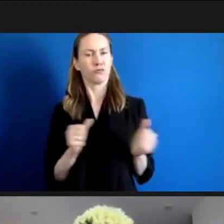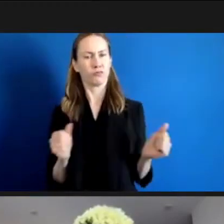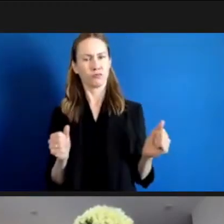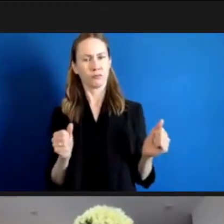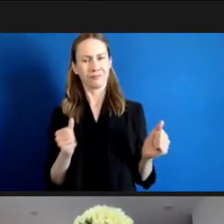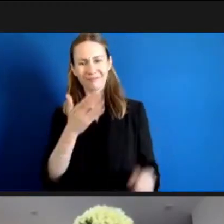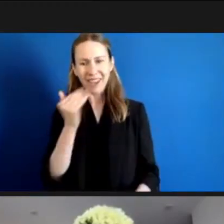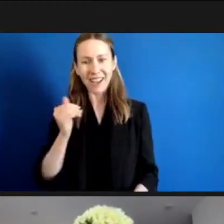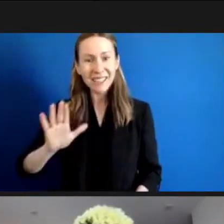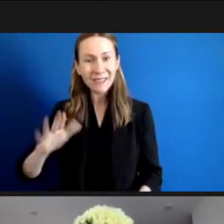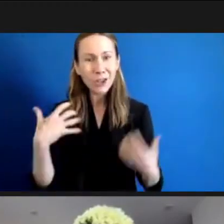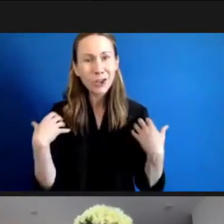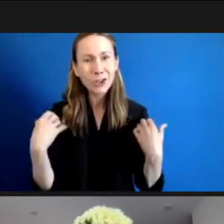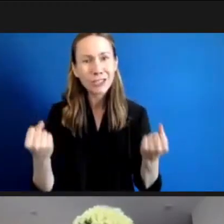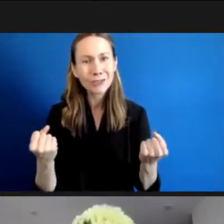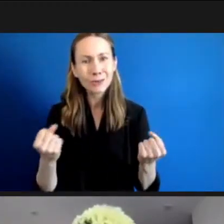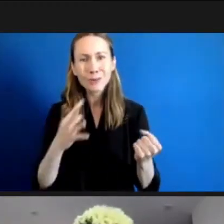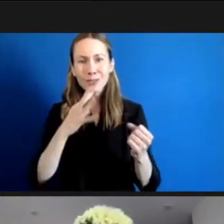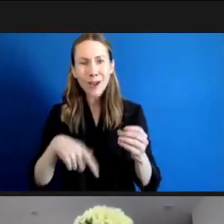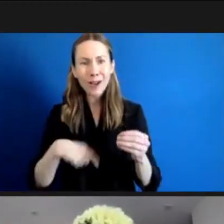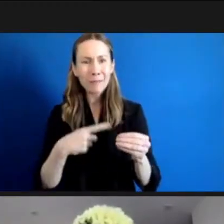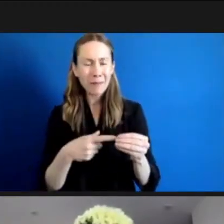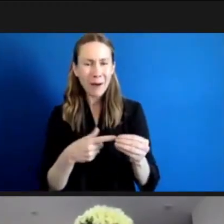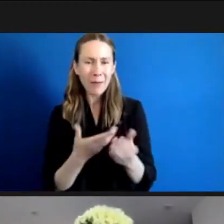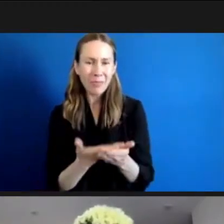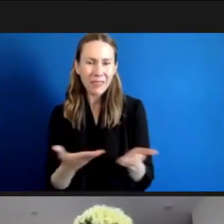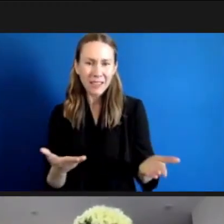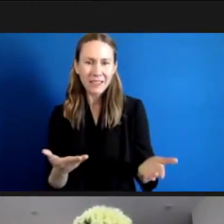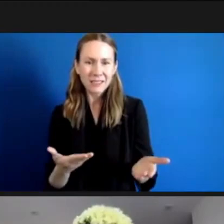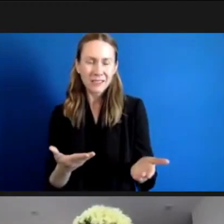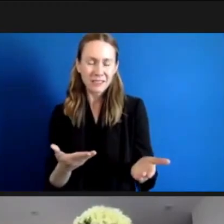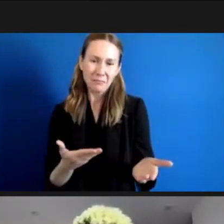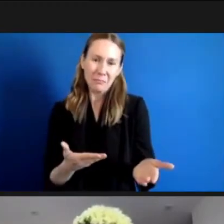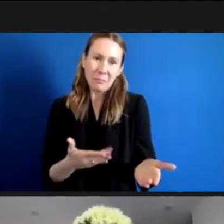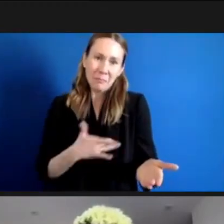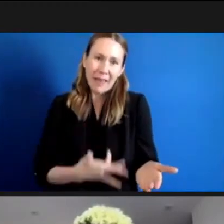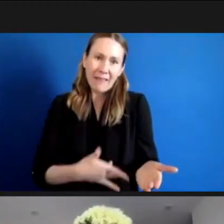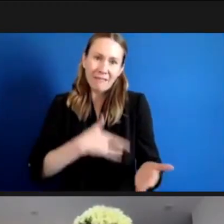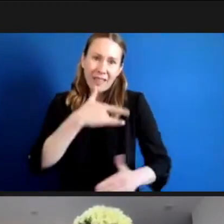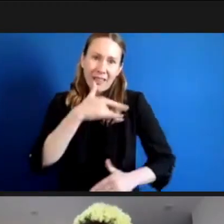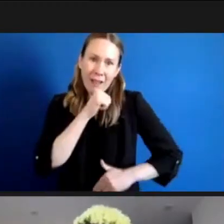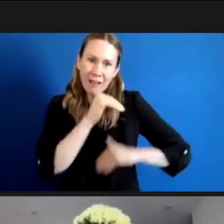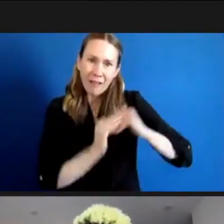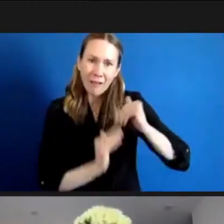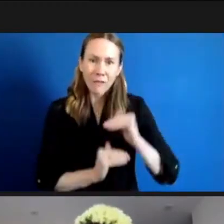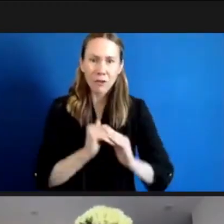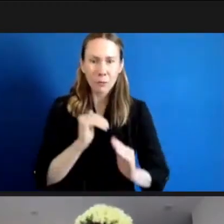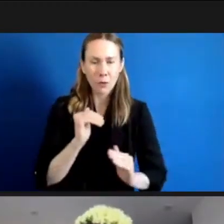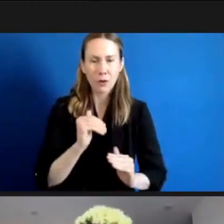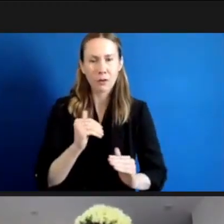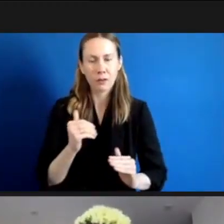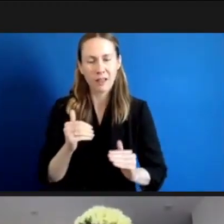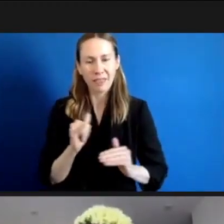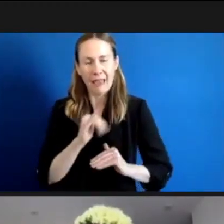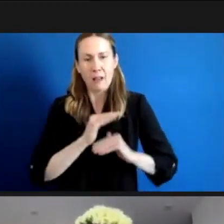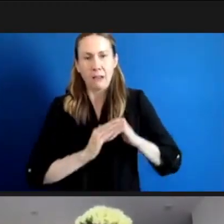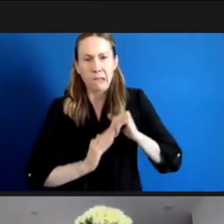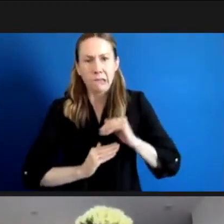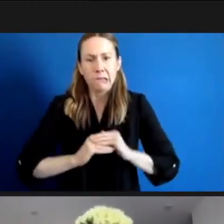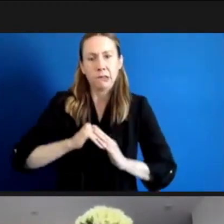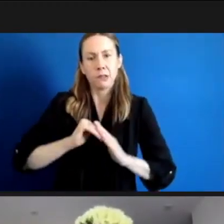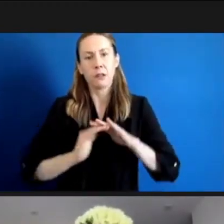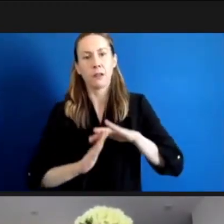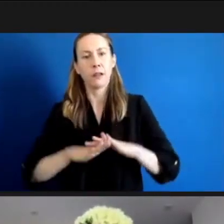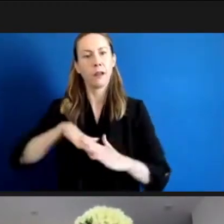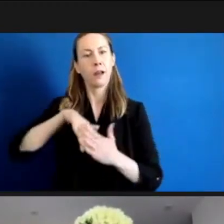of talking about some of the things that are uncomfortable, we learn. And really, I learn